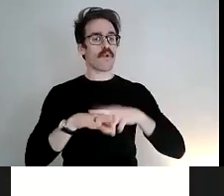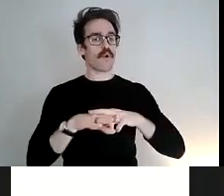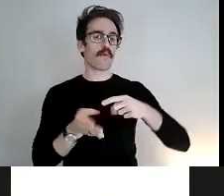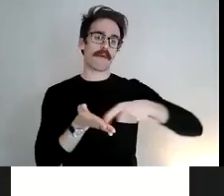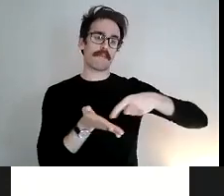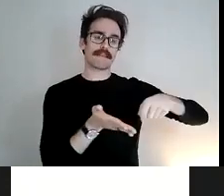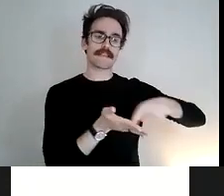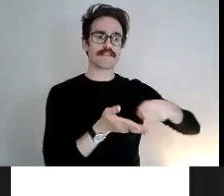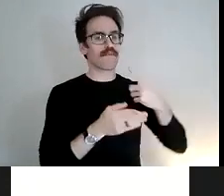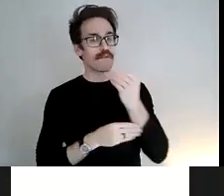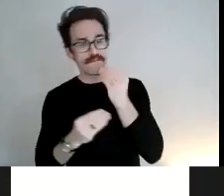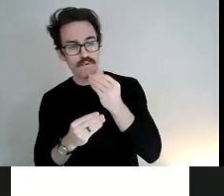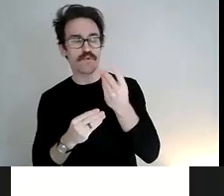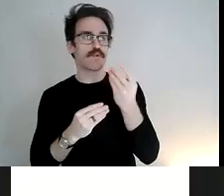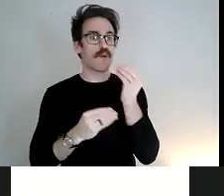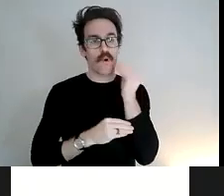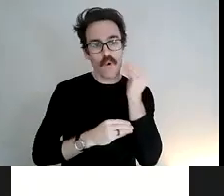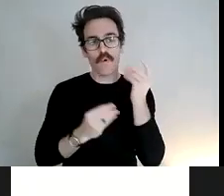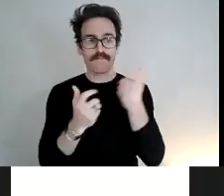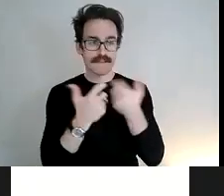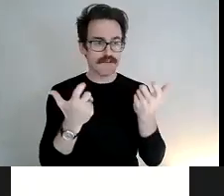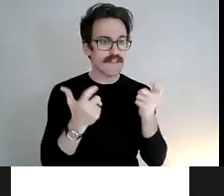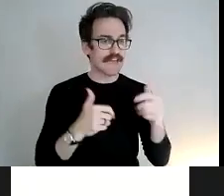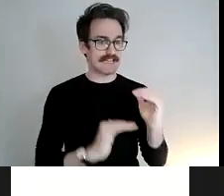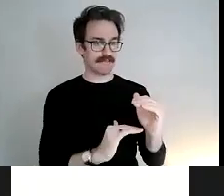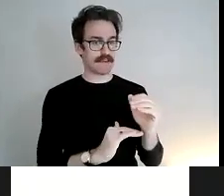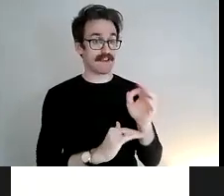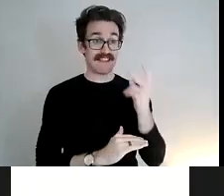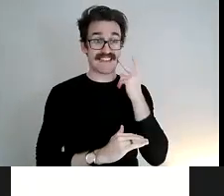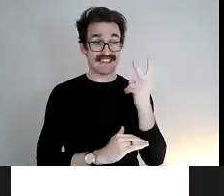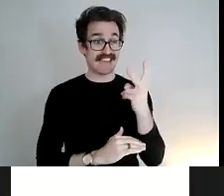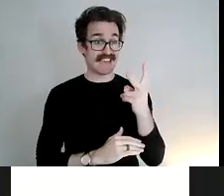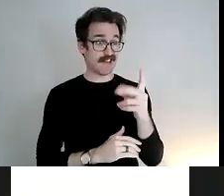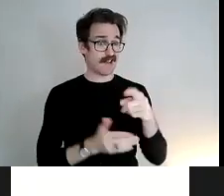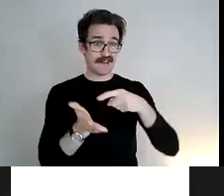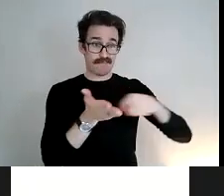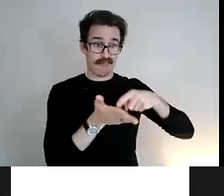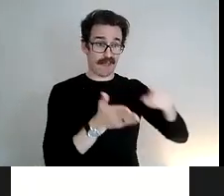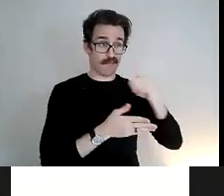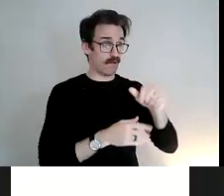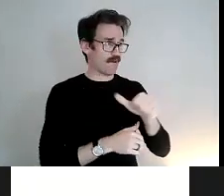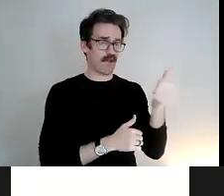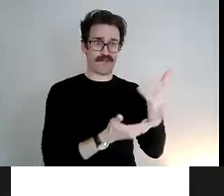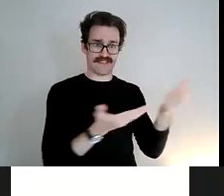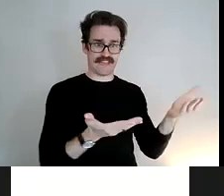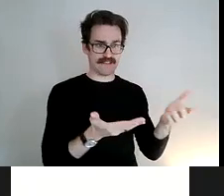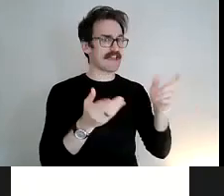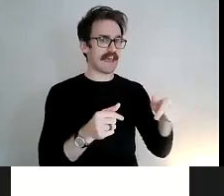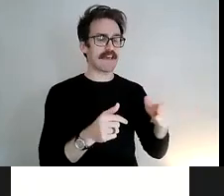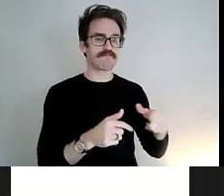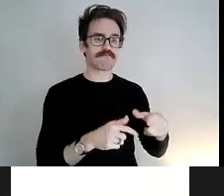so for food and for shelter. And they can also call our office if they see concerns by looking at the bank account. So that's a really, really